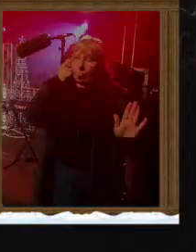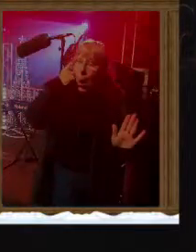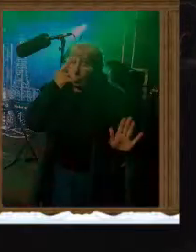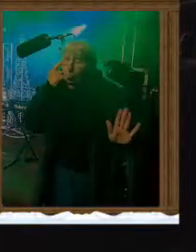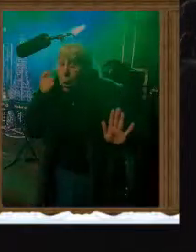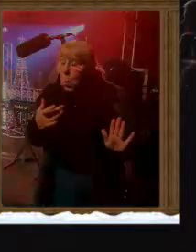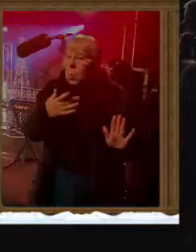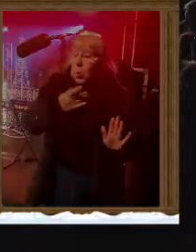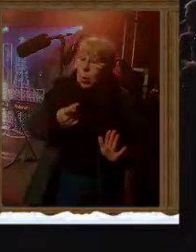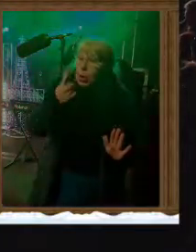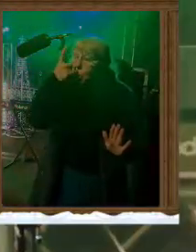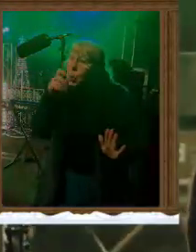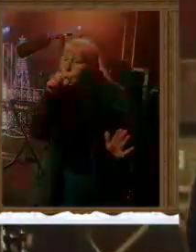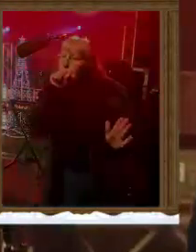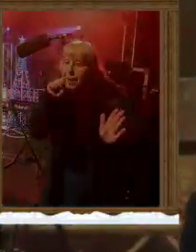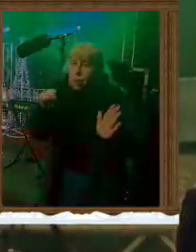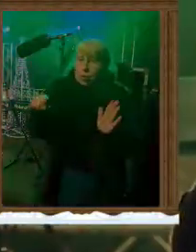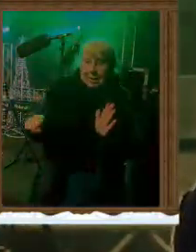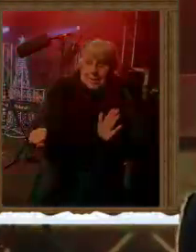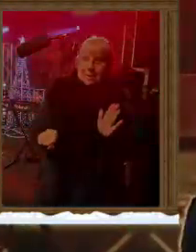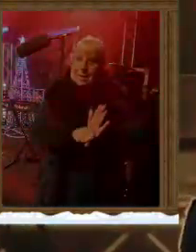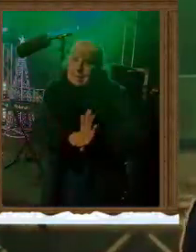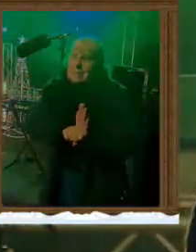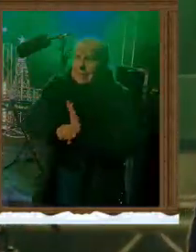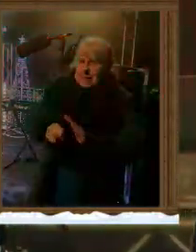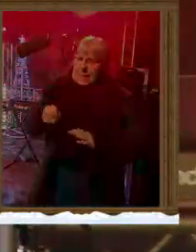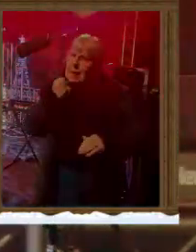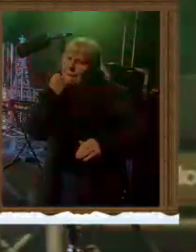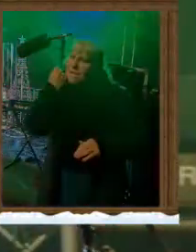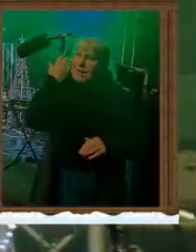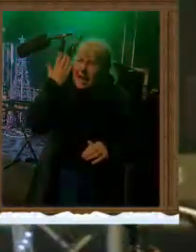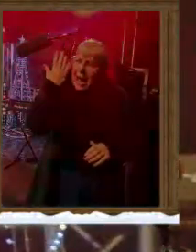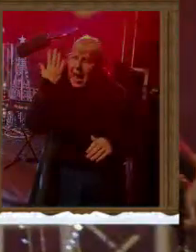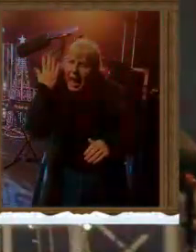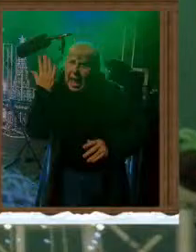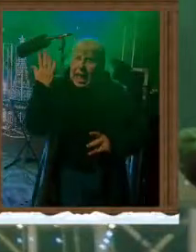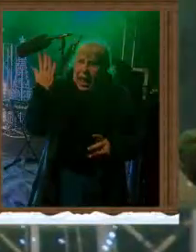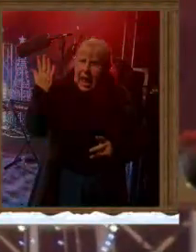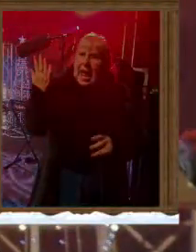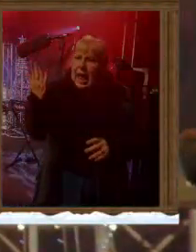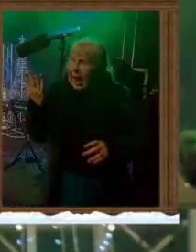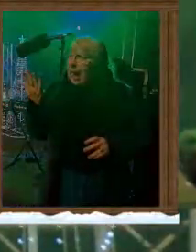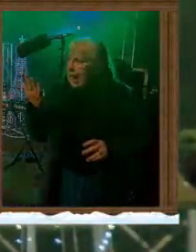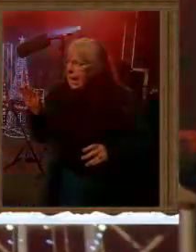Oh, I wish it could be Christmas.